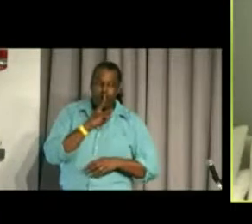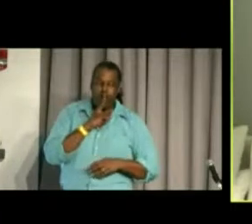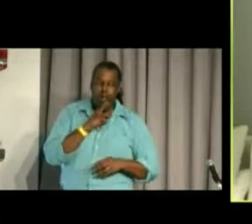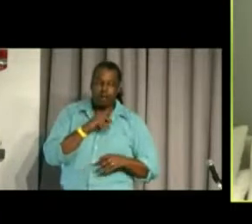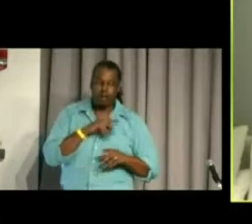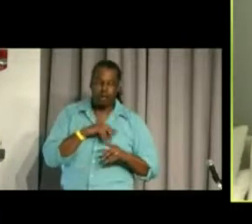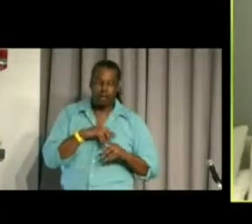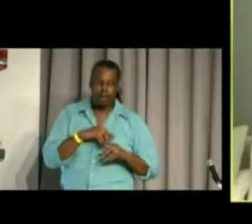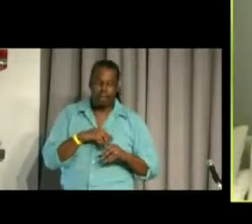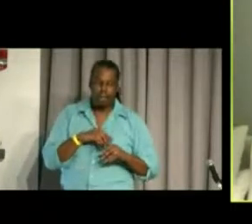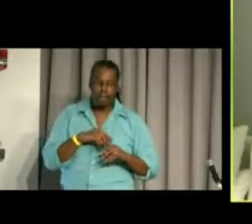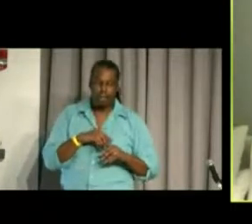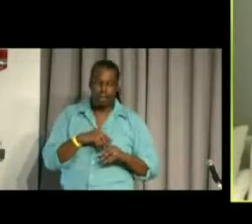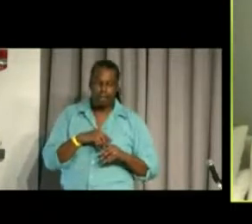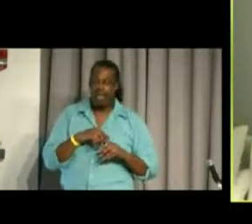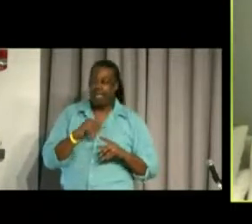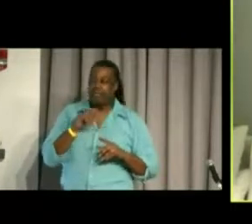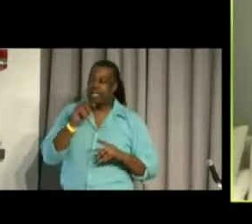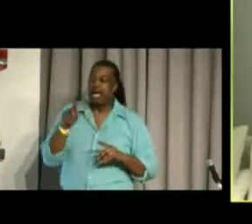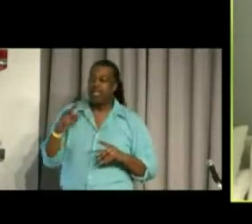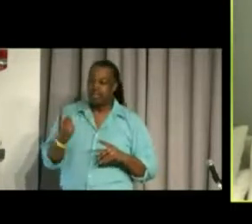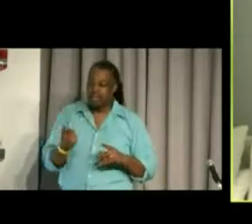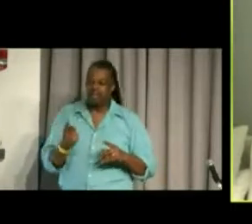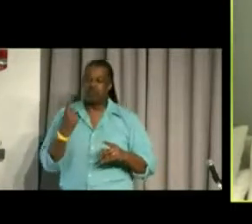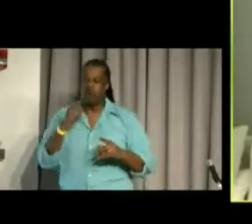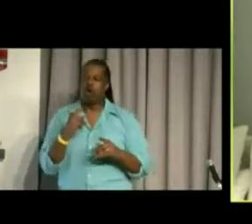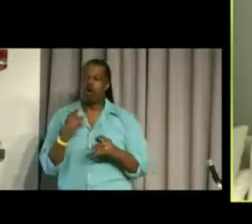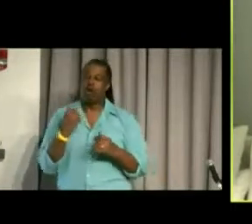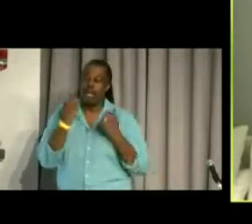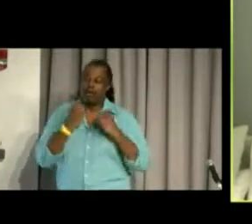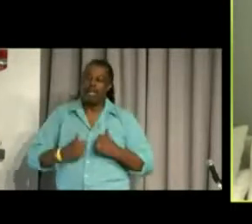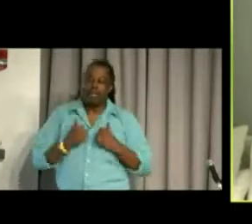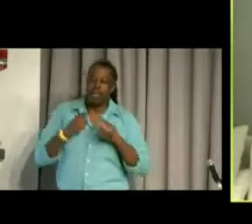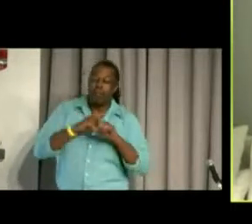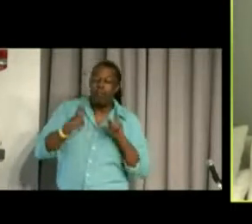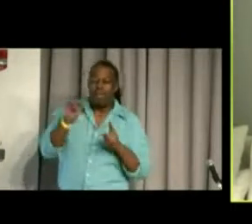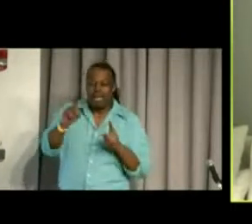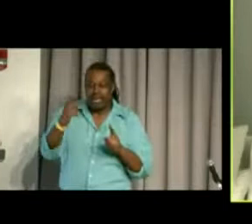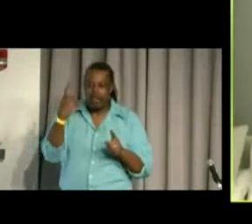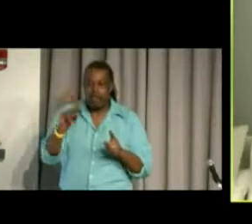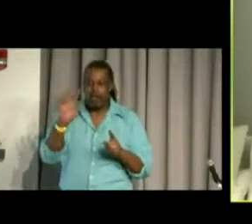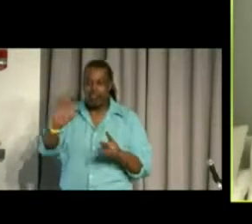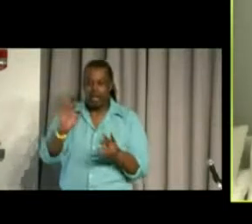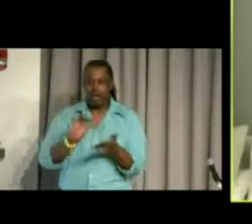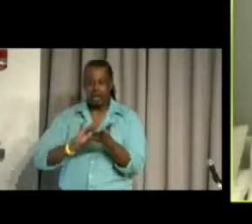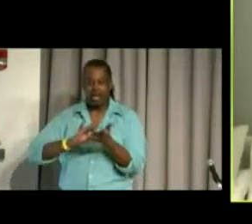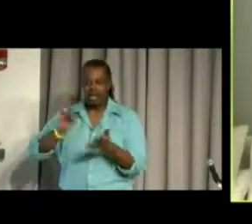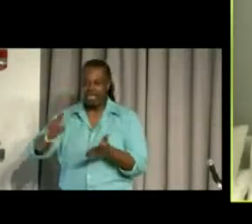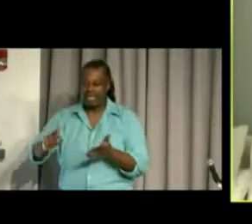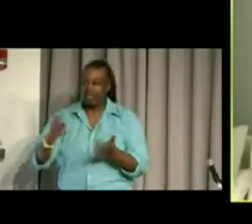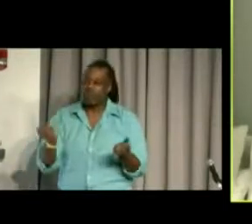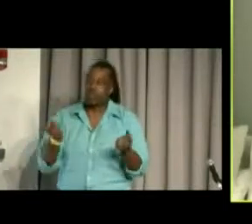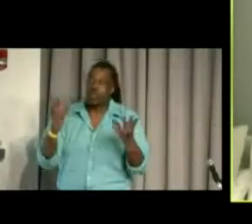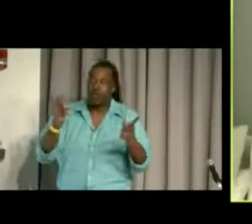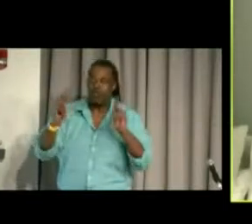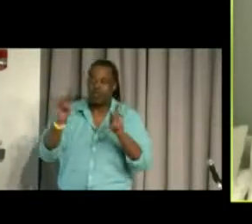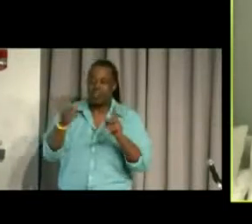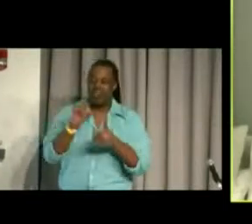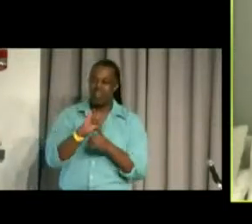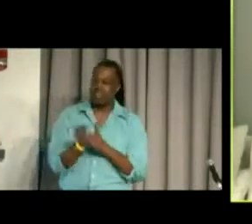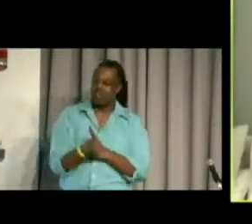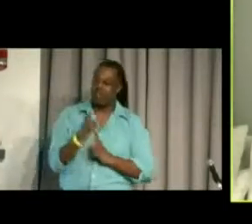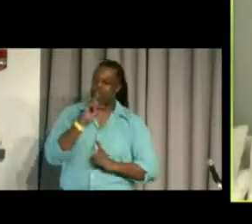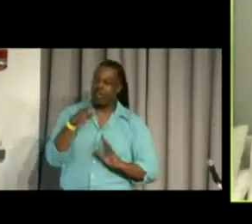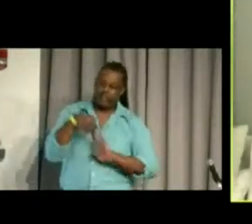to actually perform the medical need. So many people just in bad situations, it's extremely